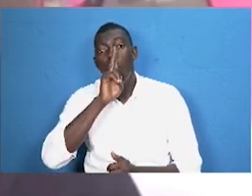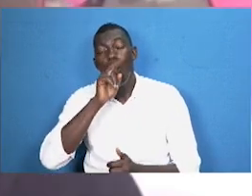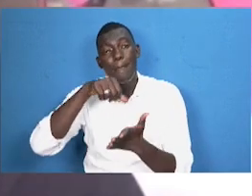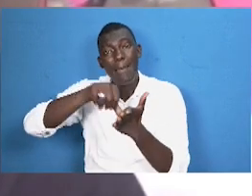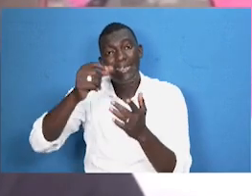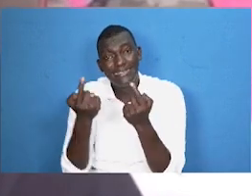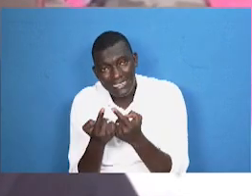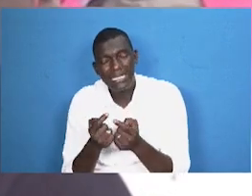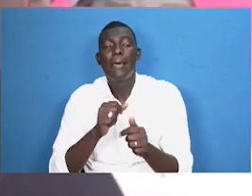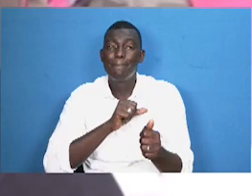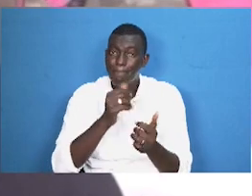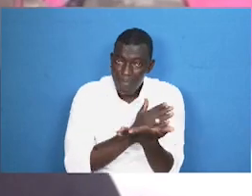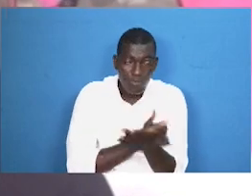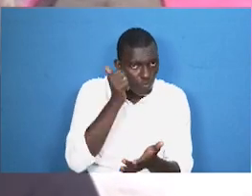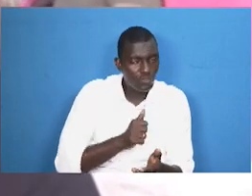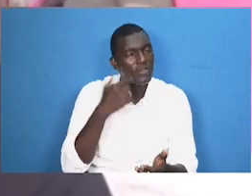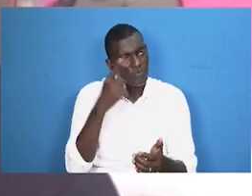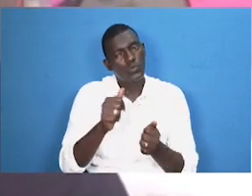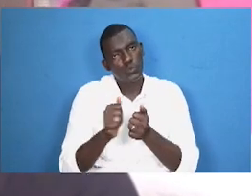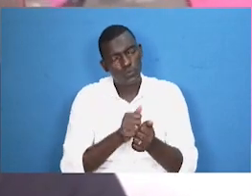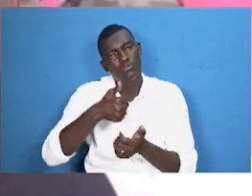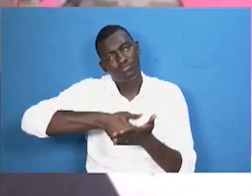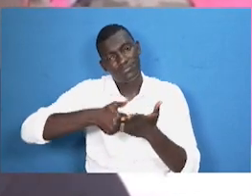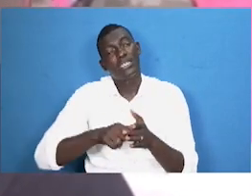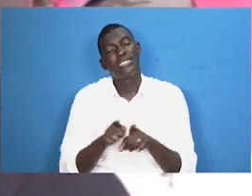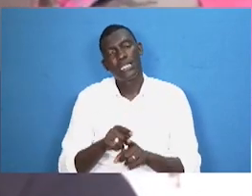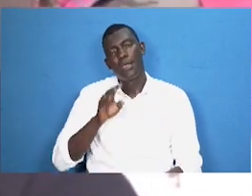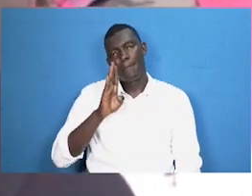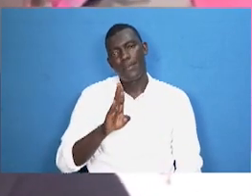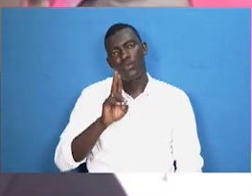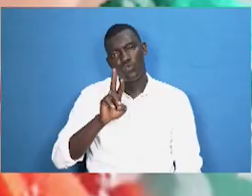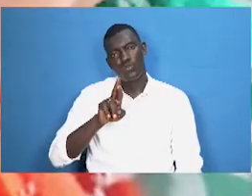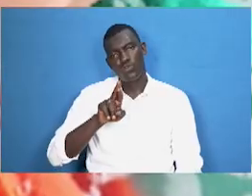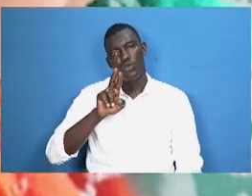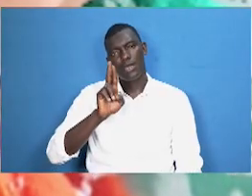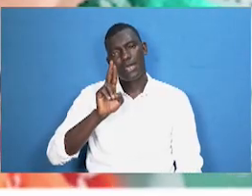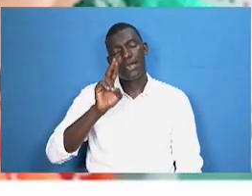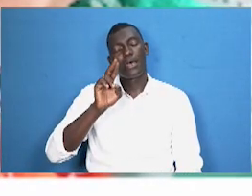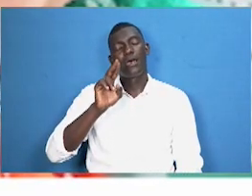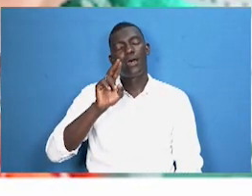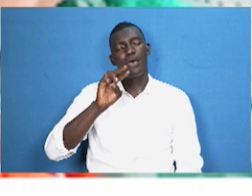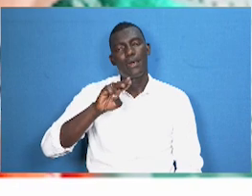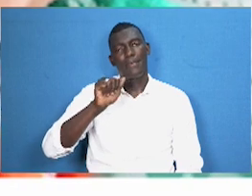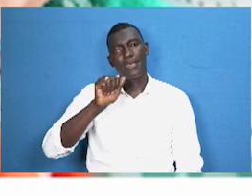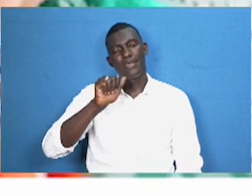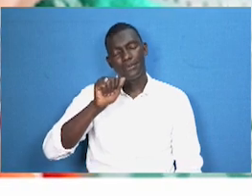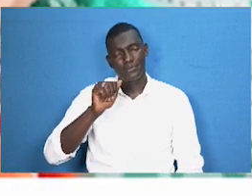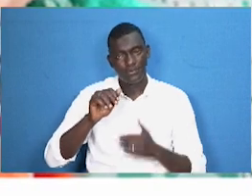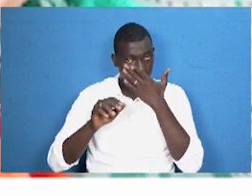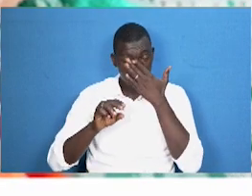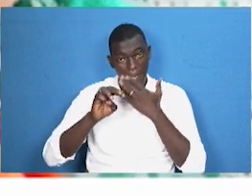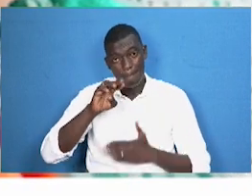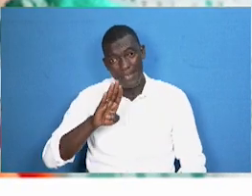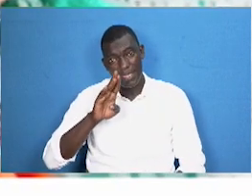organs. Buramu Gasama, a dealer in second-hand clothing, says he always advises his customers to wash